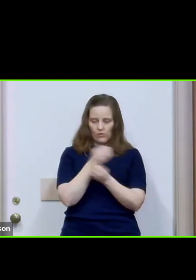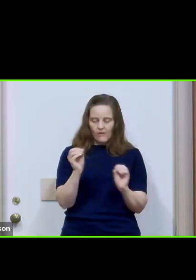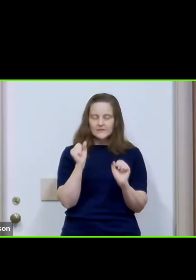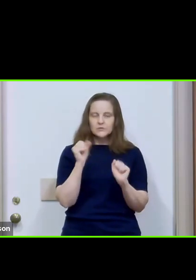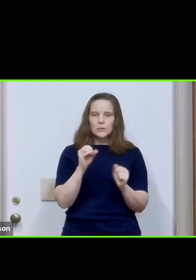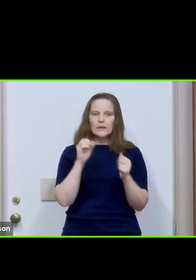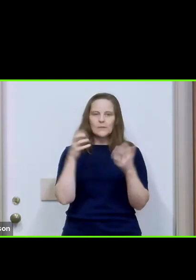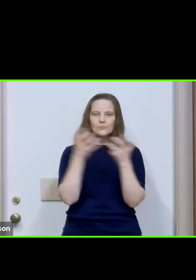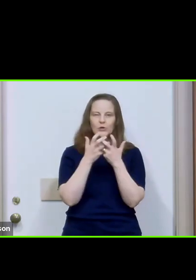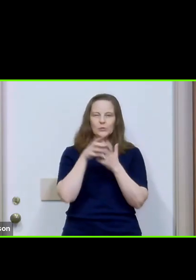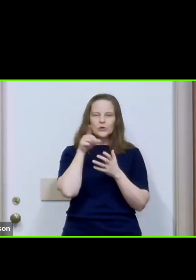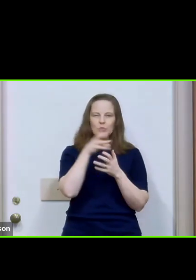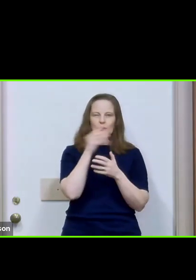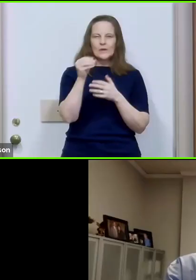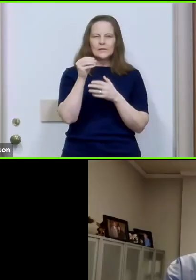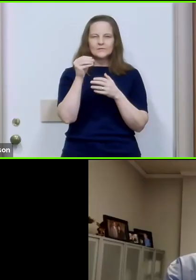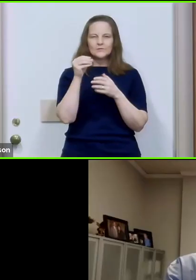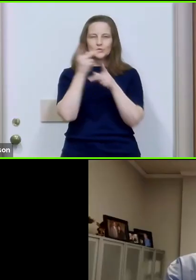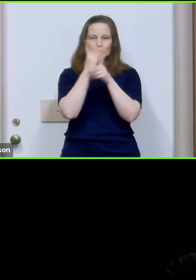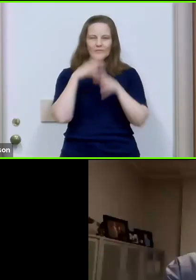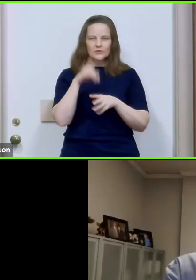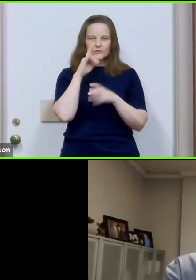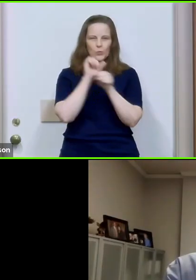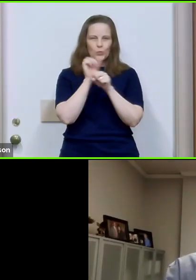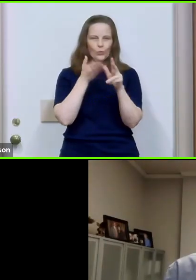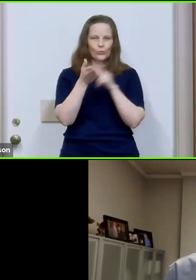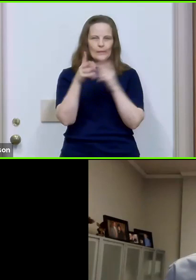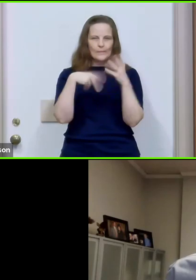your supervisor to work through that process.